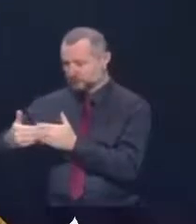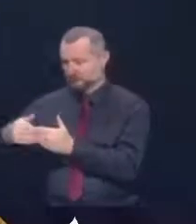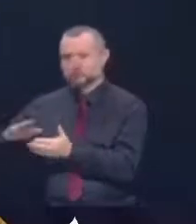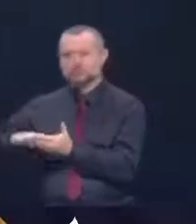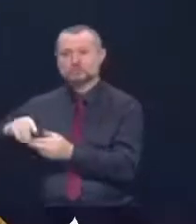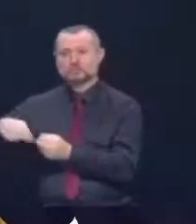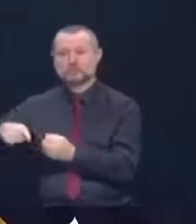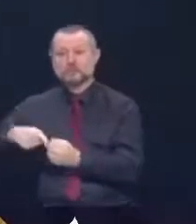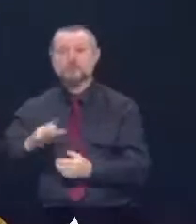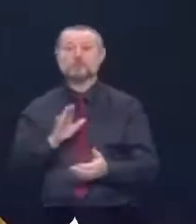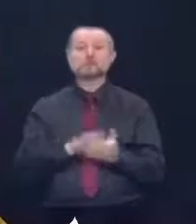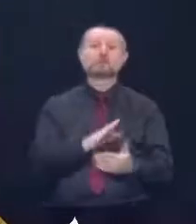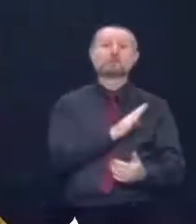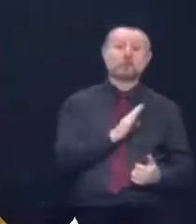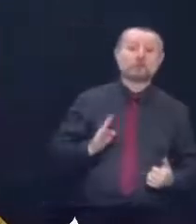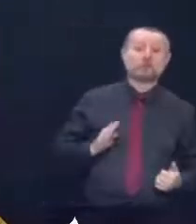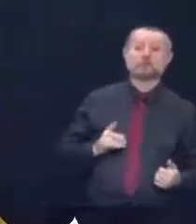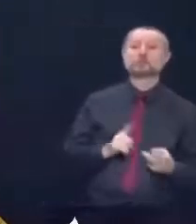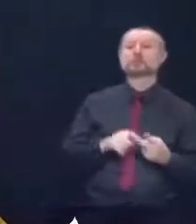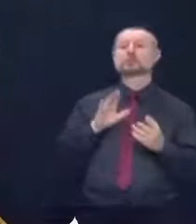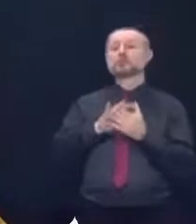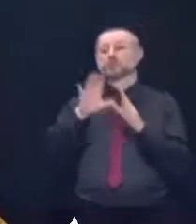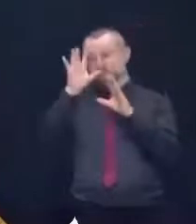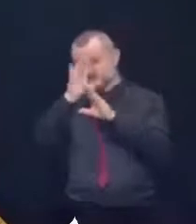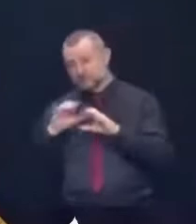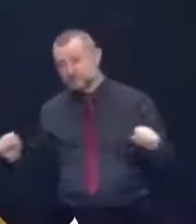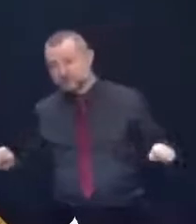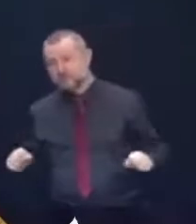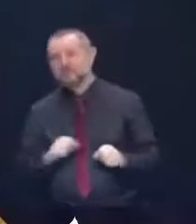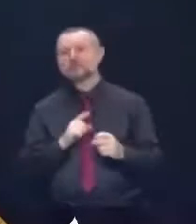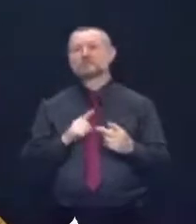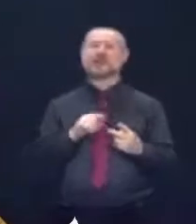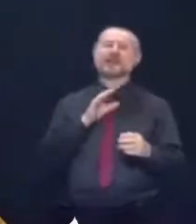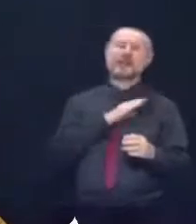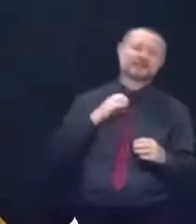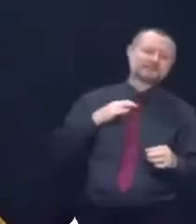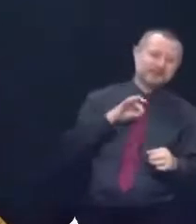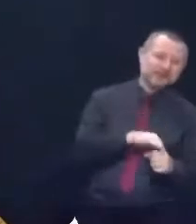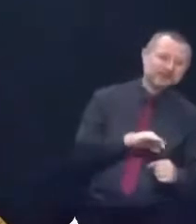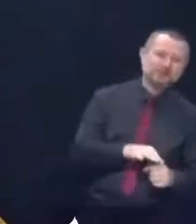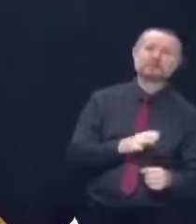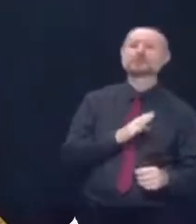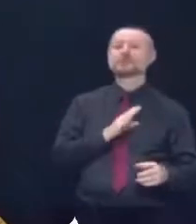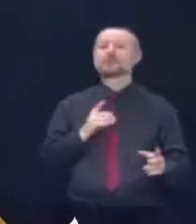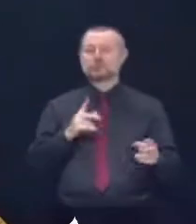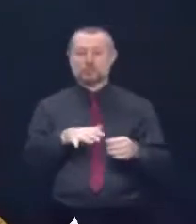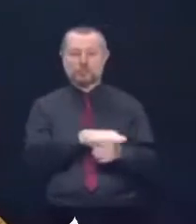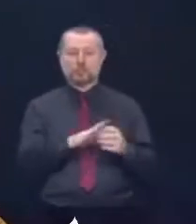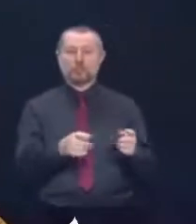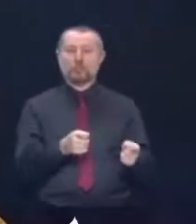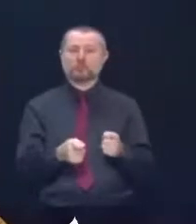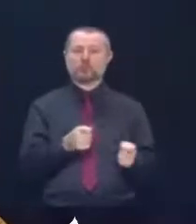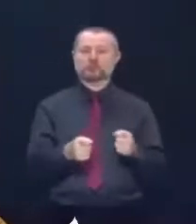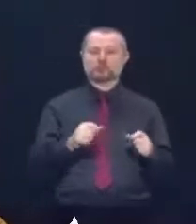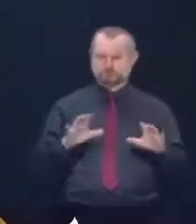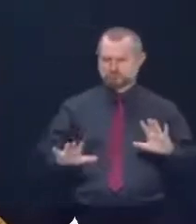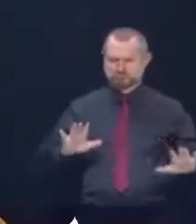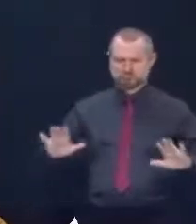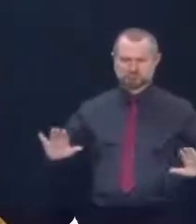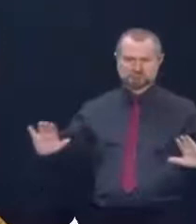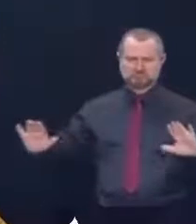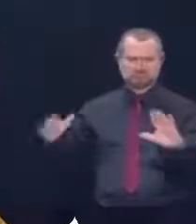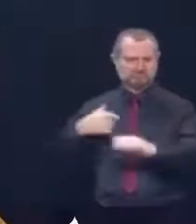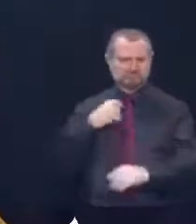it's a very intense. They wanted local control over the schools, which is what